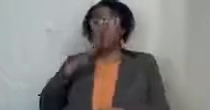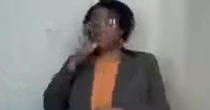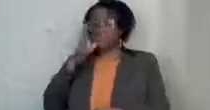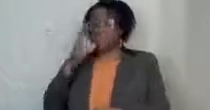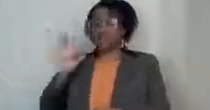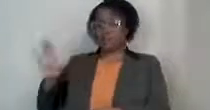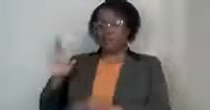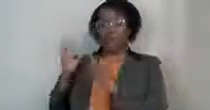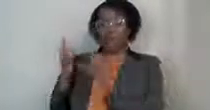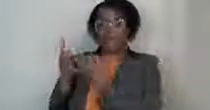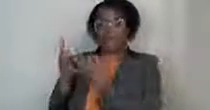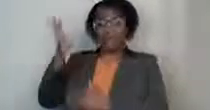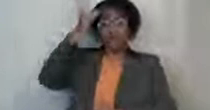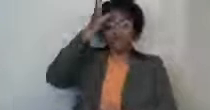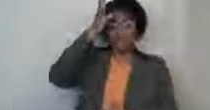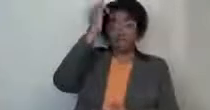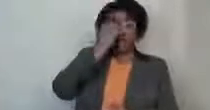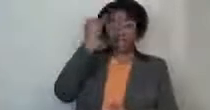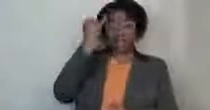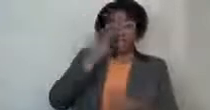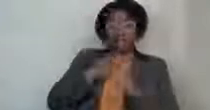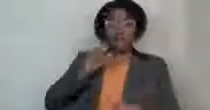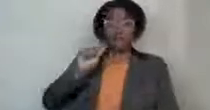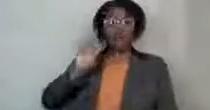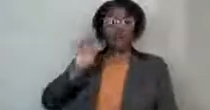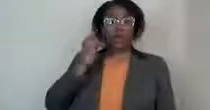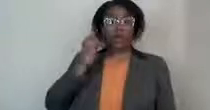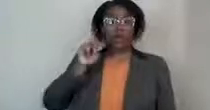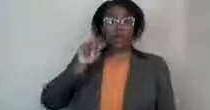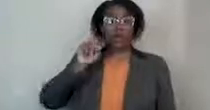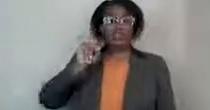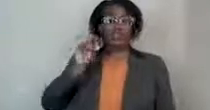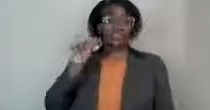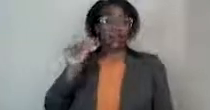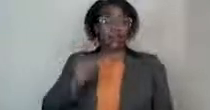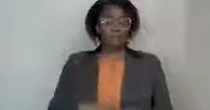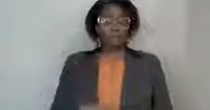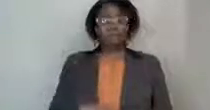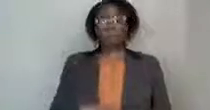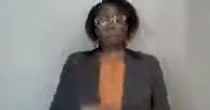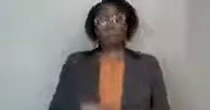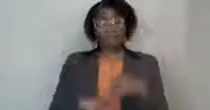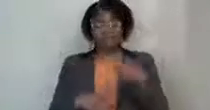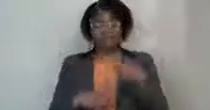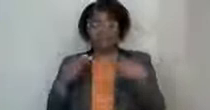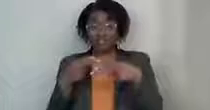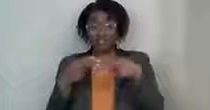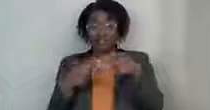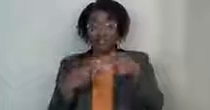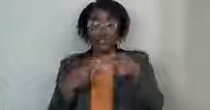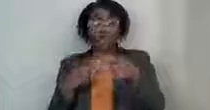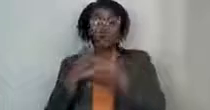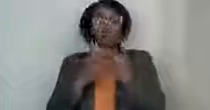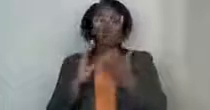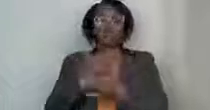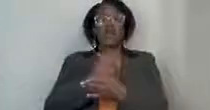side, I'm Italian from Argentina. And the slide you see in front of us is some of our